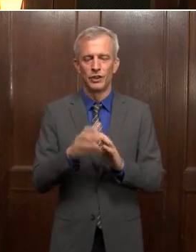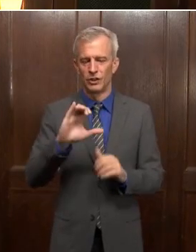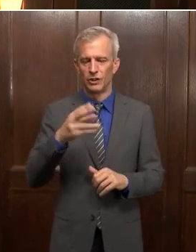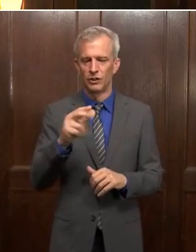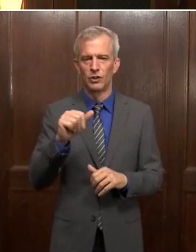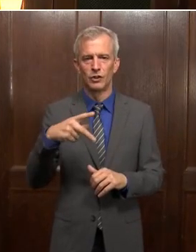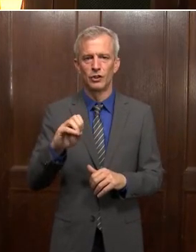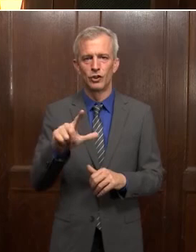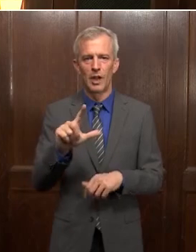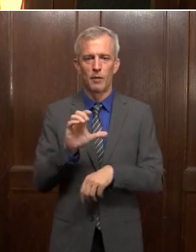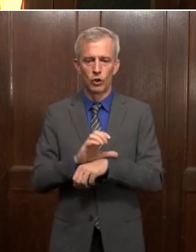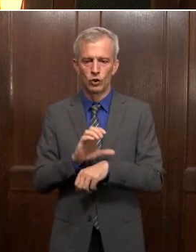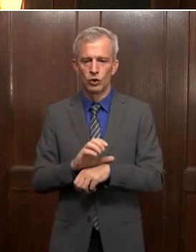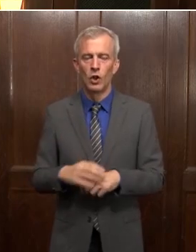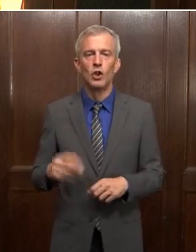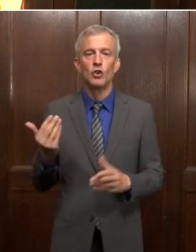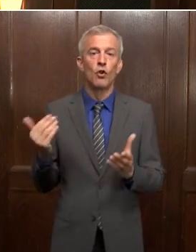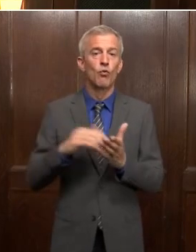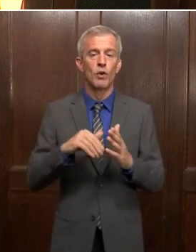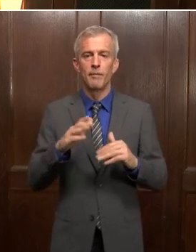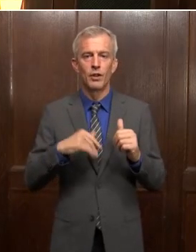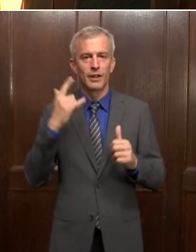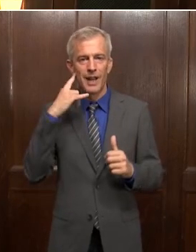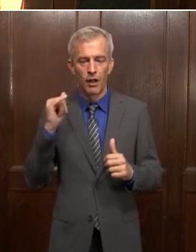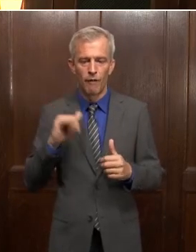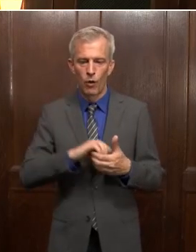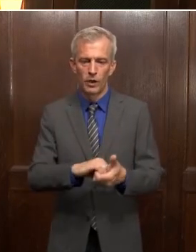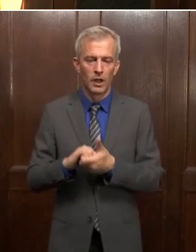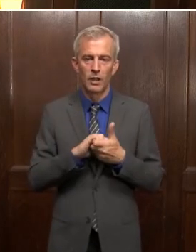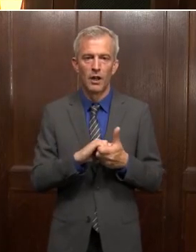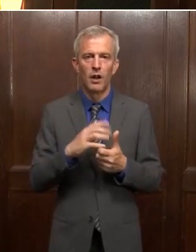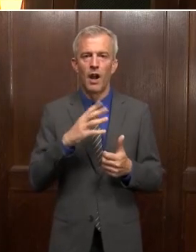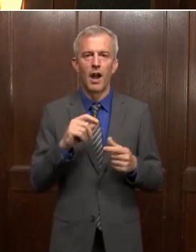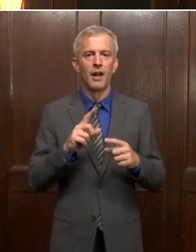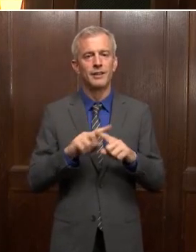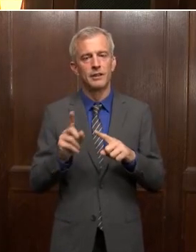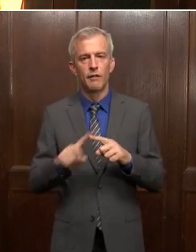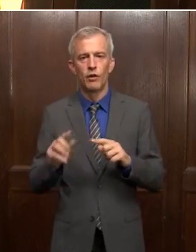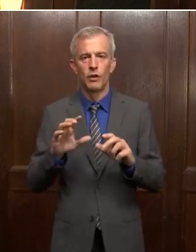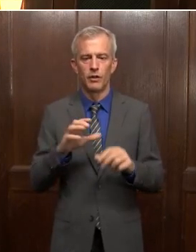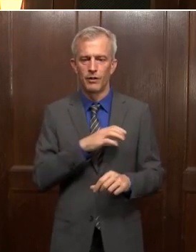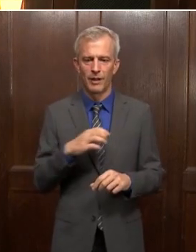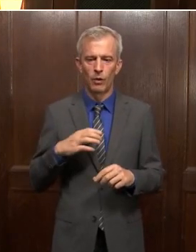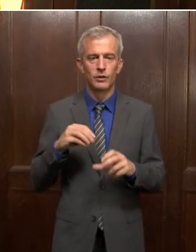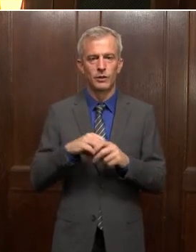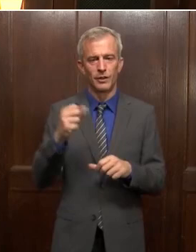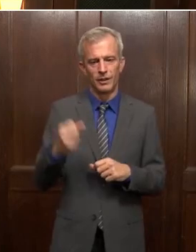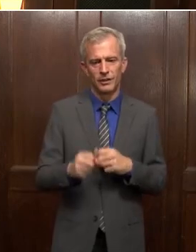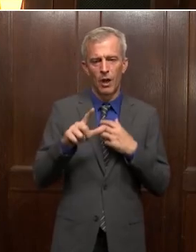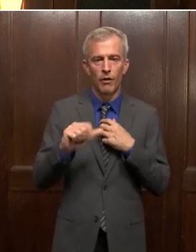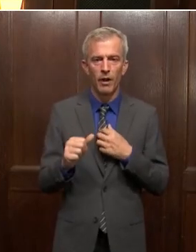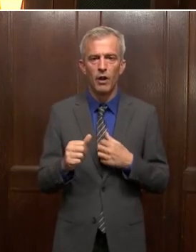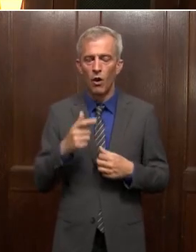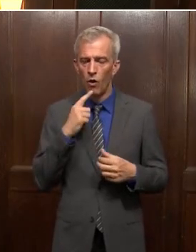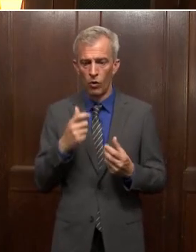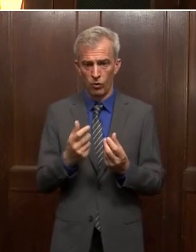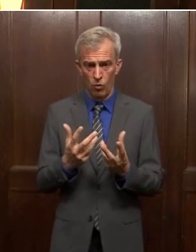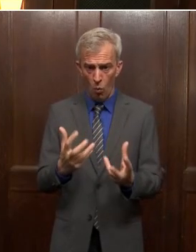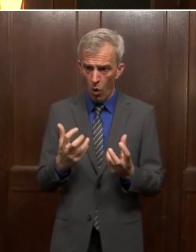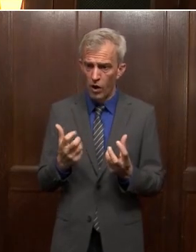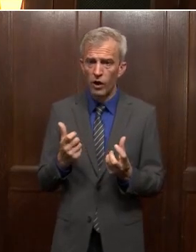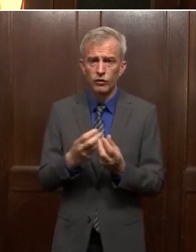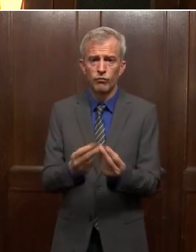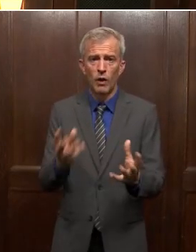Rebuild California Alliance, and the community health councils in South LA, who set out to provide food for a few people in their neighborhood for